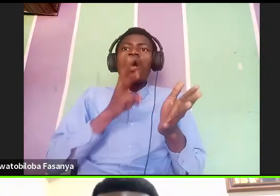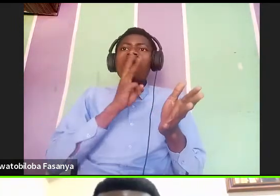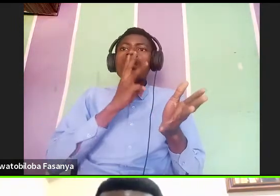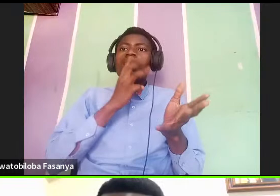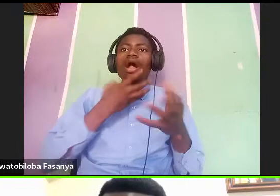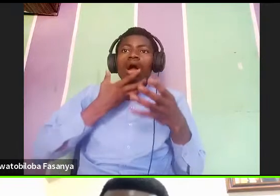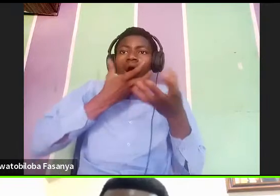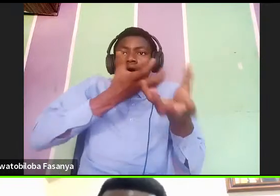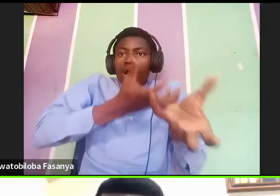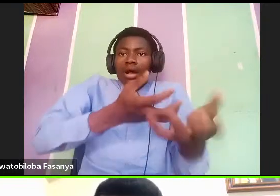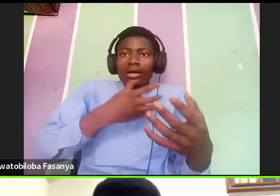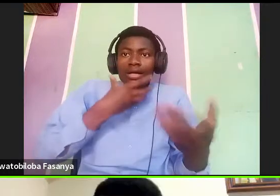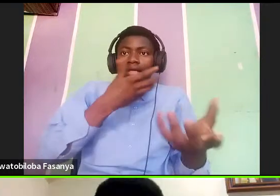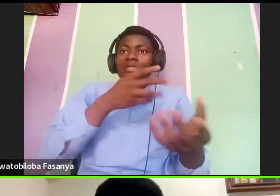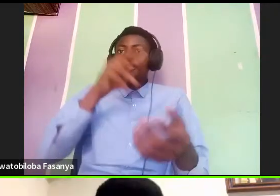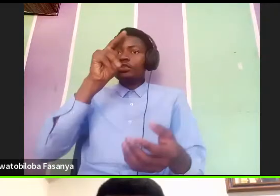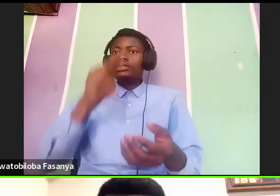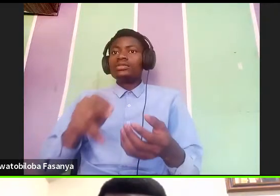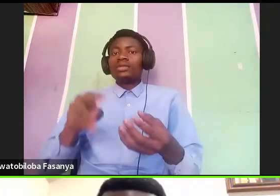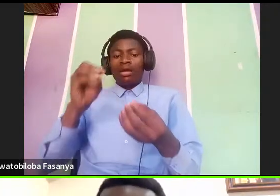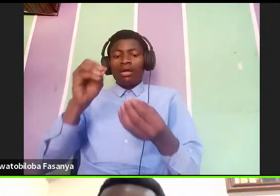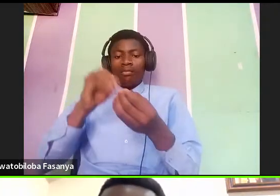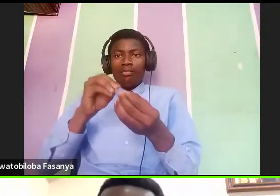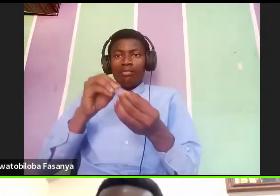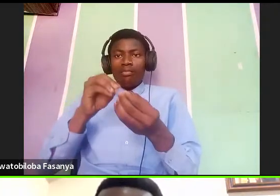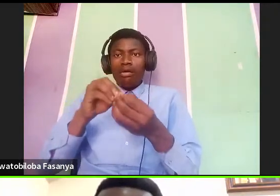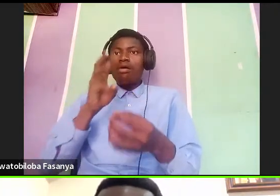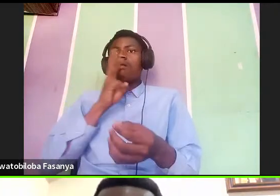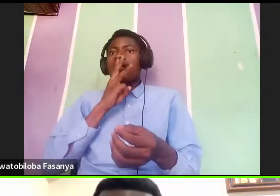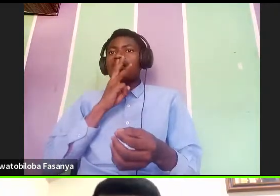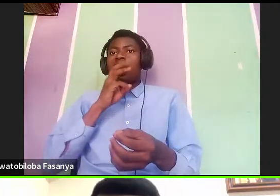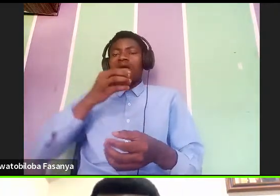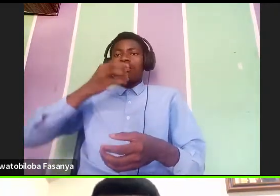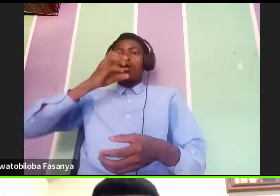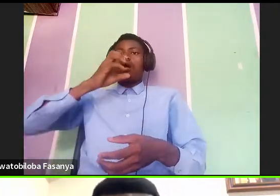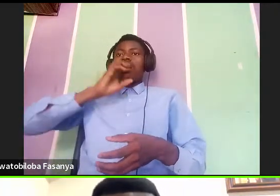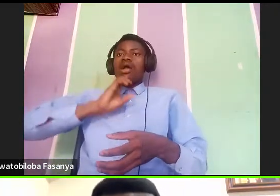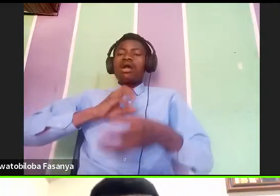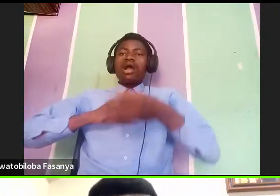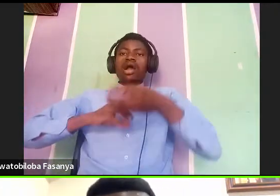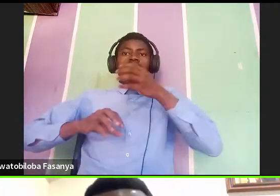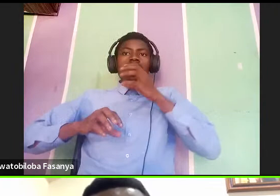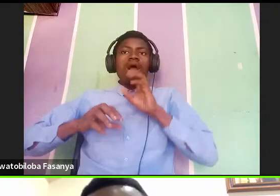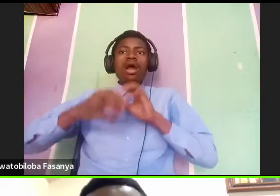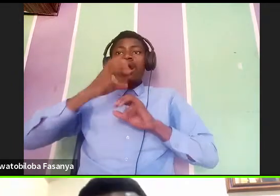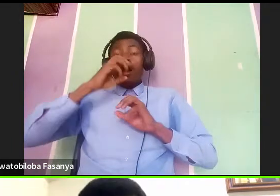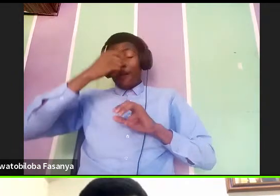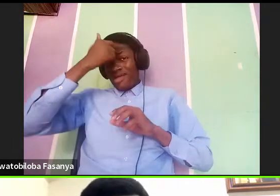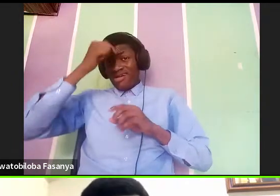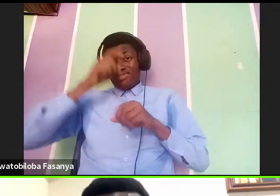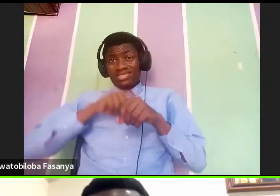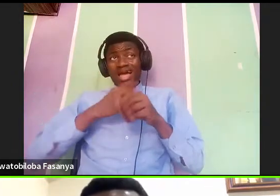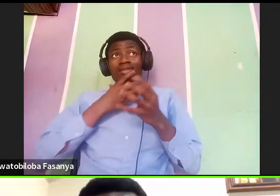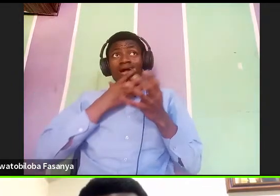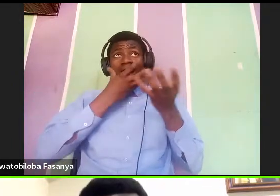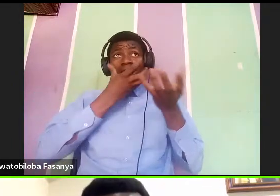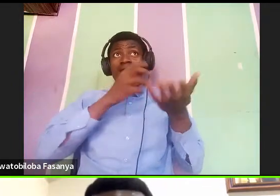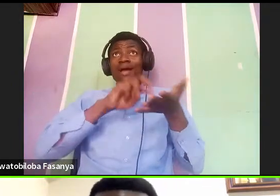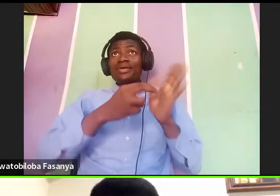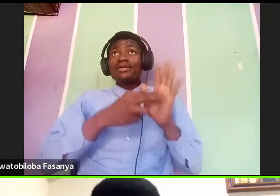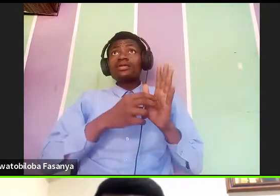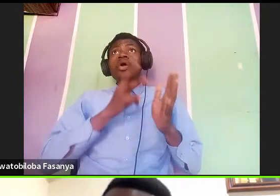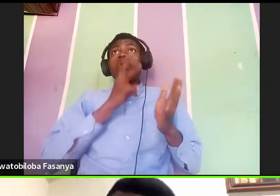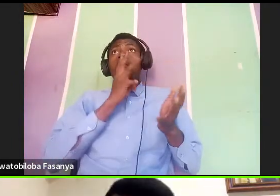try as much as you can tolerate to replace the fluids. And also the other thing which is being lost are